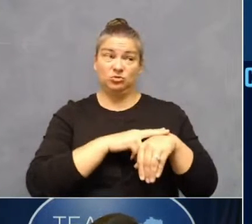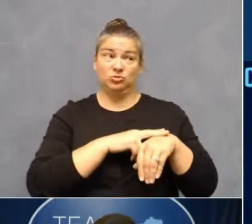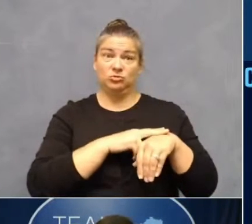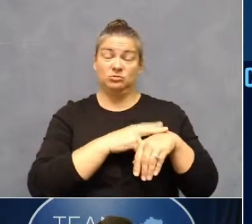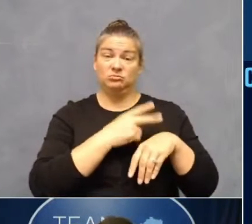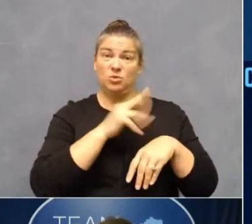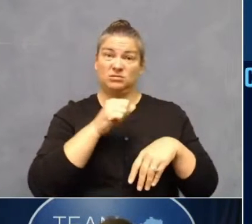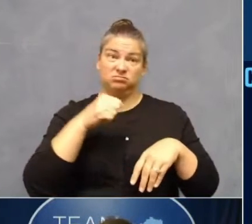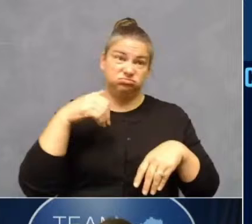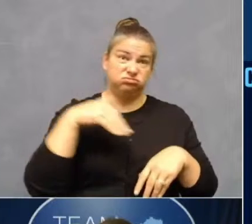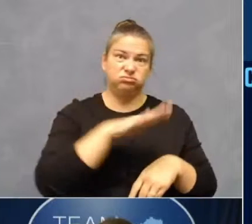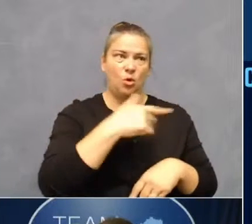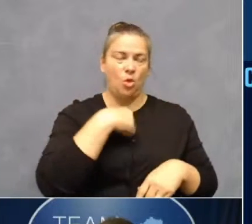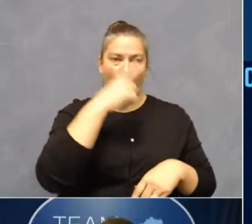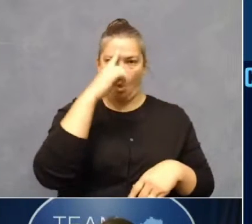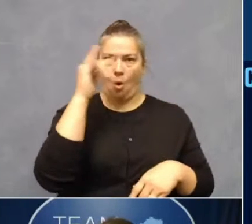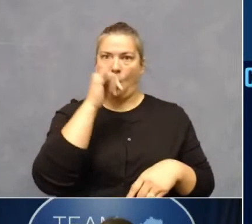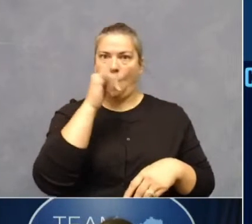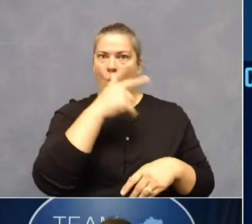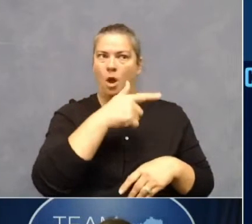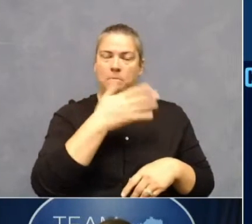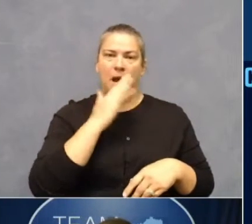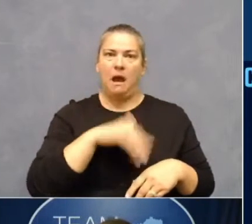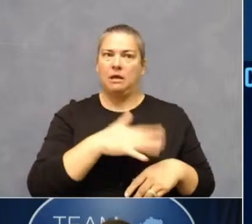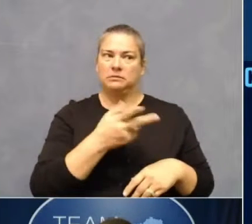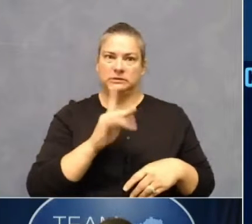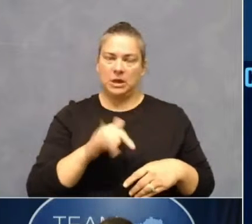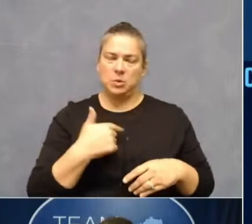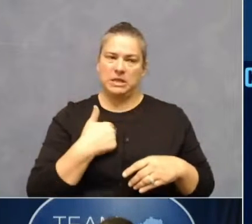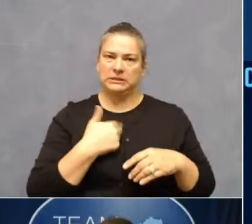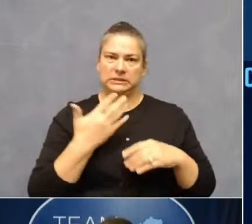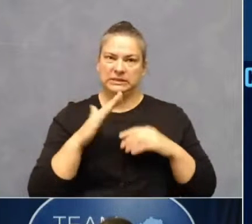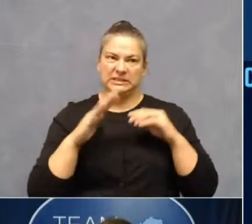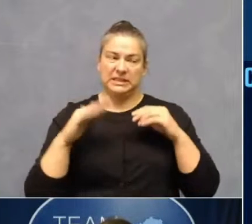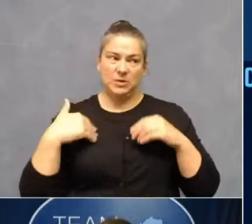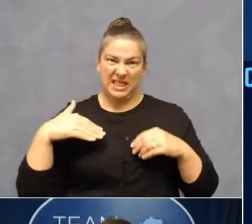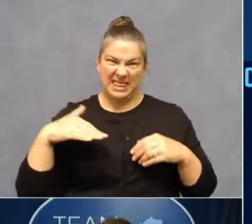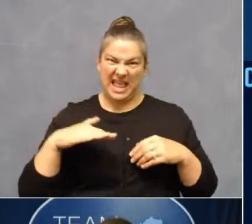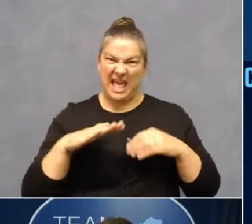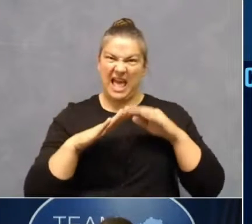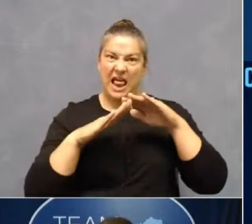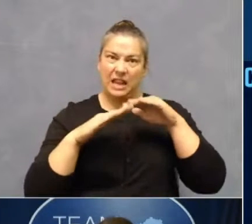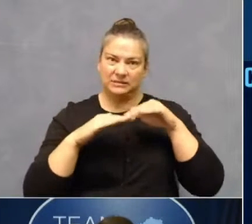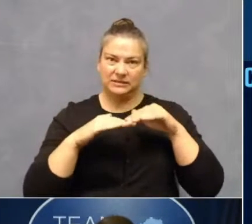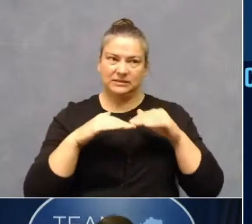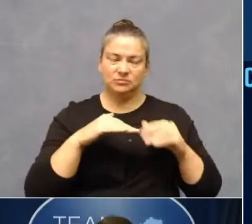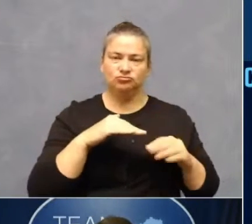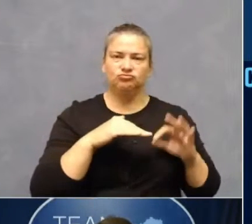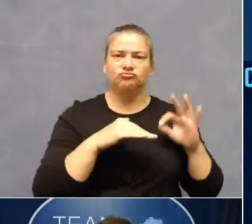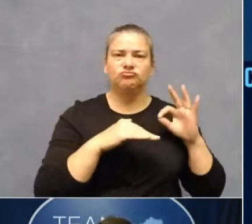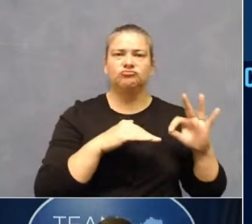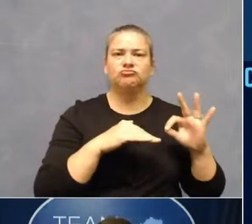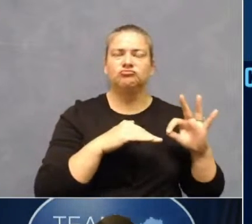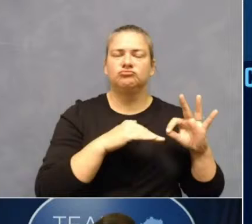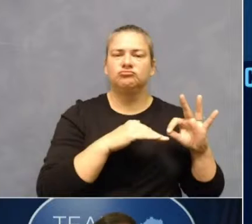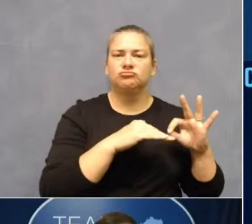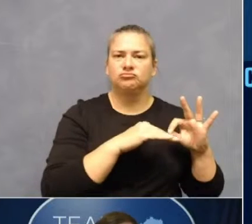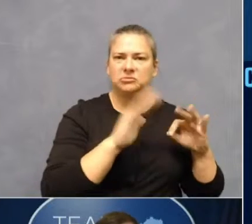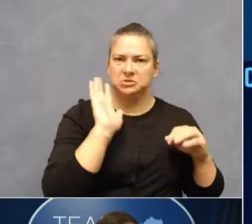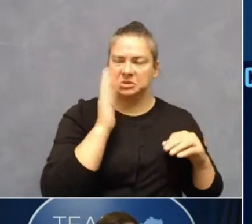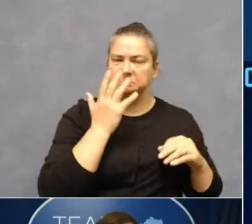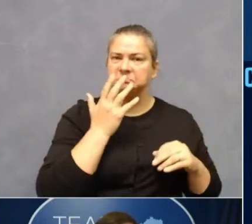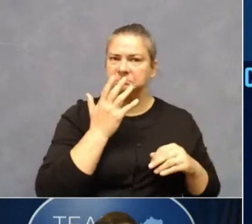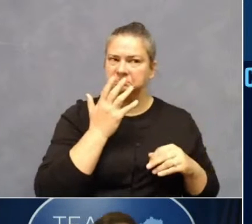were able to cut it off here in Kentucky at what now seems like a pretty low volume. And while